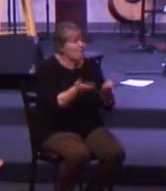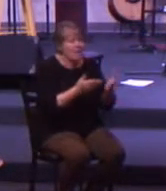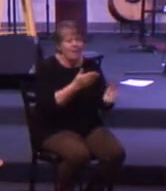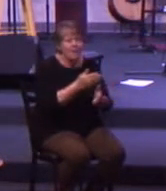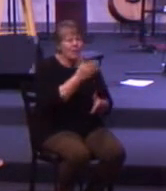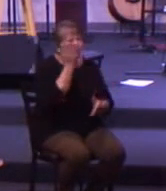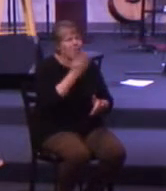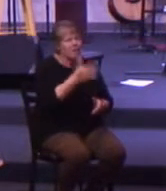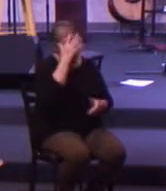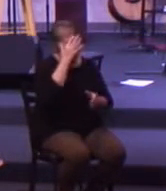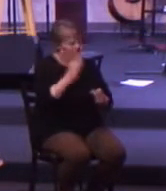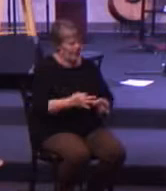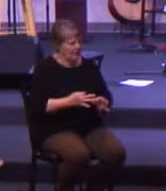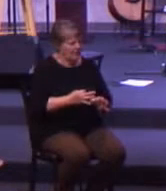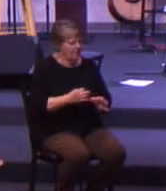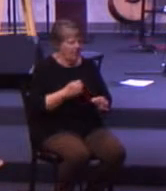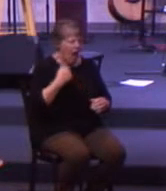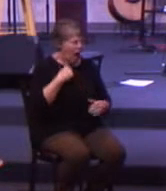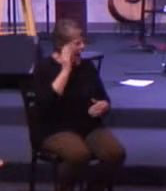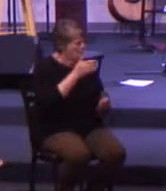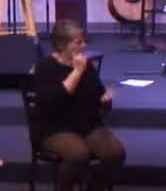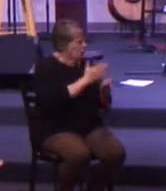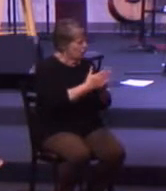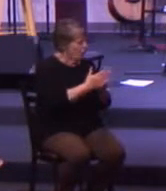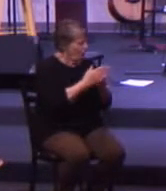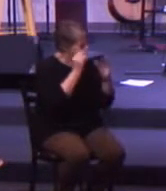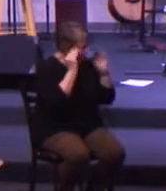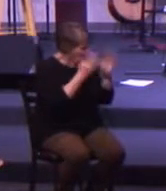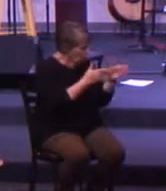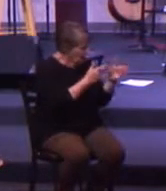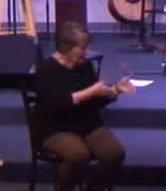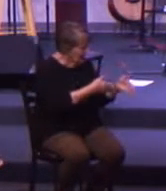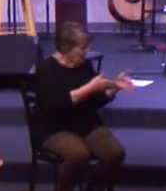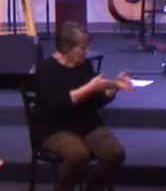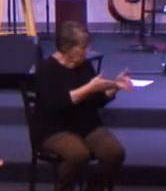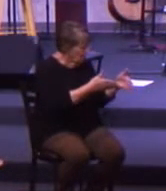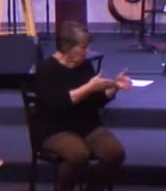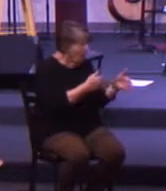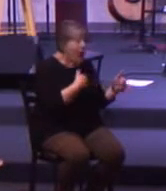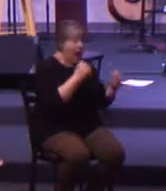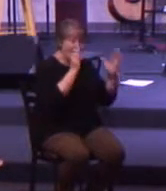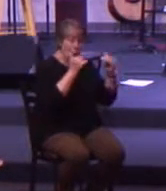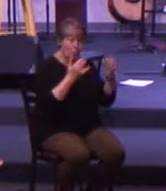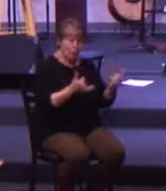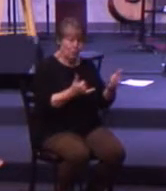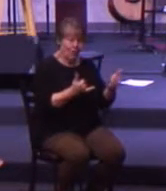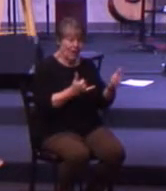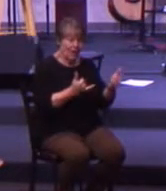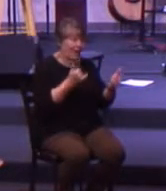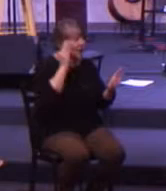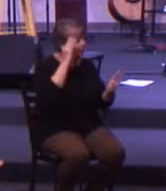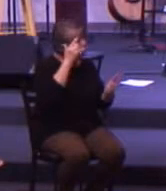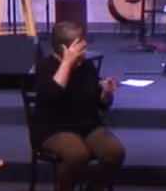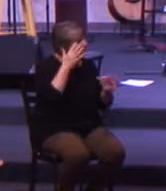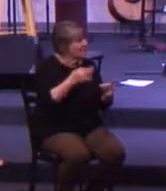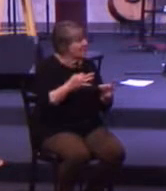stop looking here and I'm going to start looking here. So I hope that today's the day you make that decision for the first time.